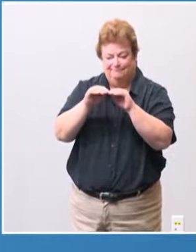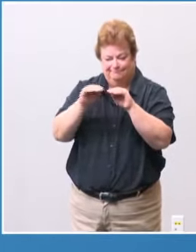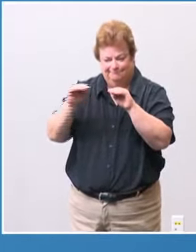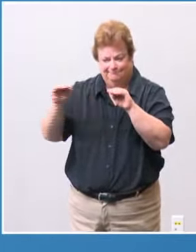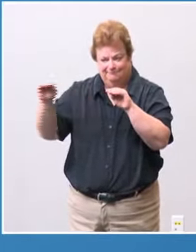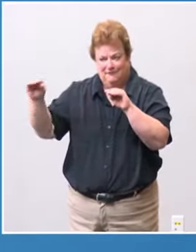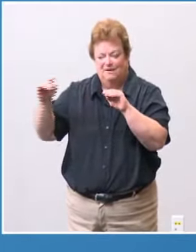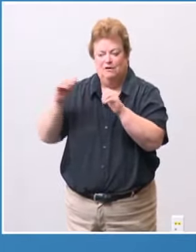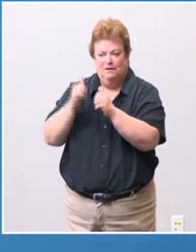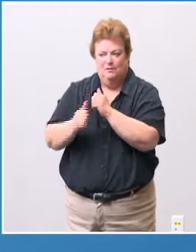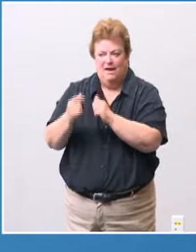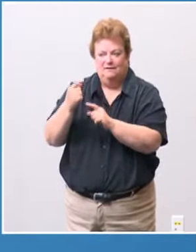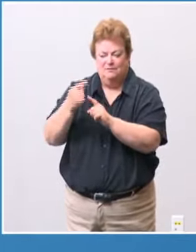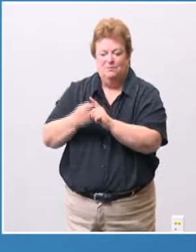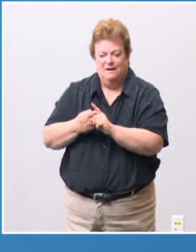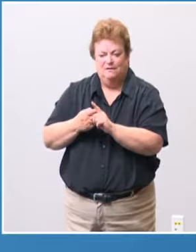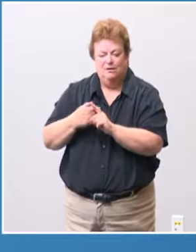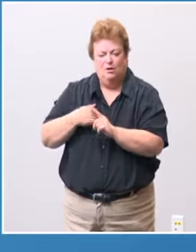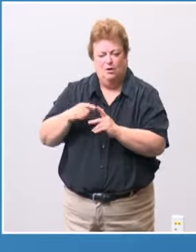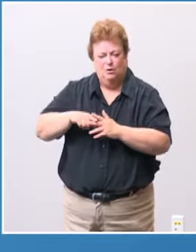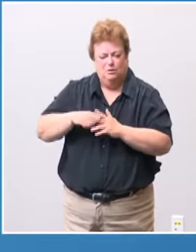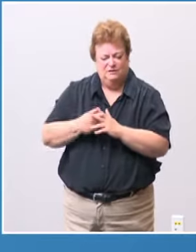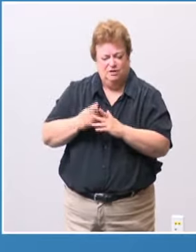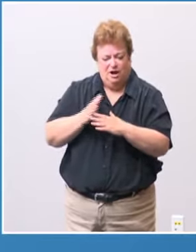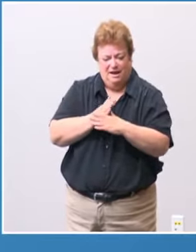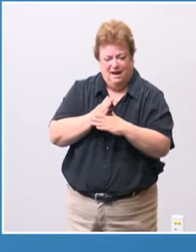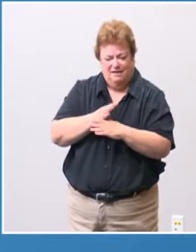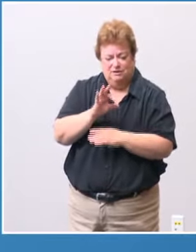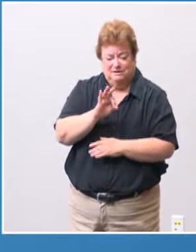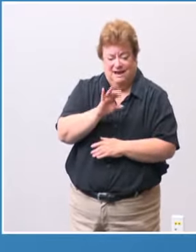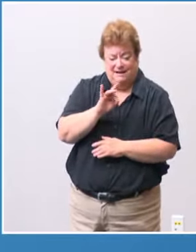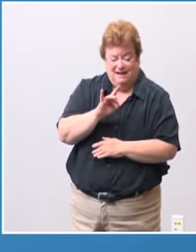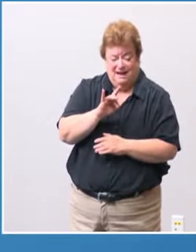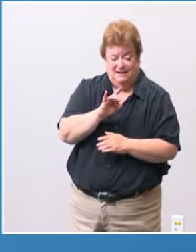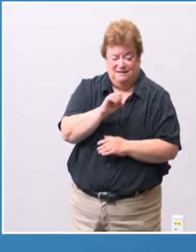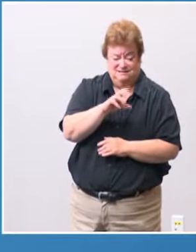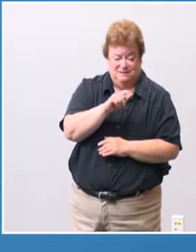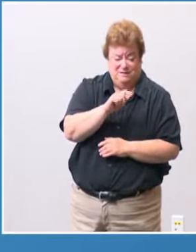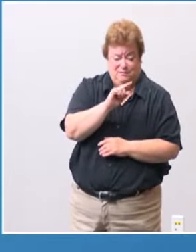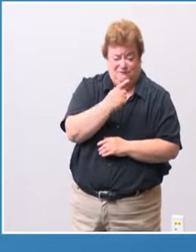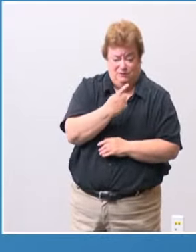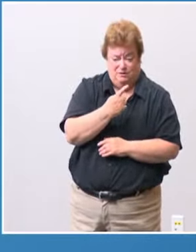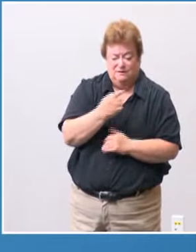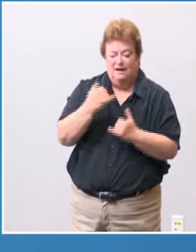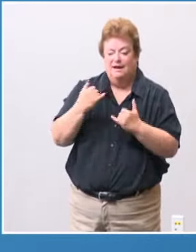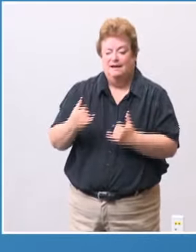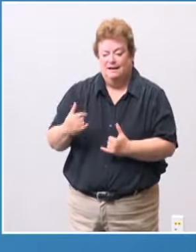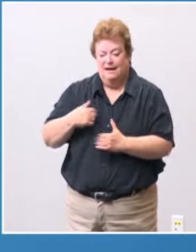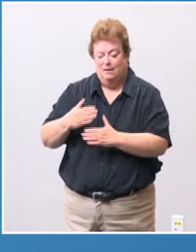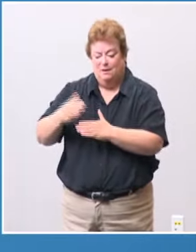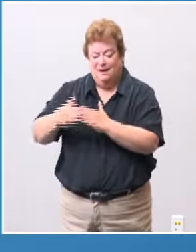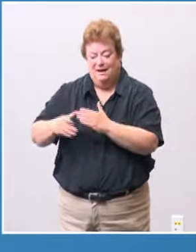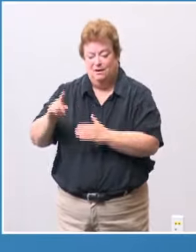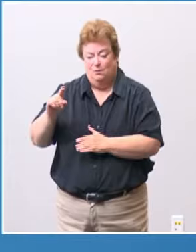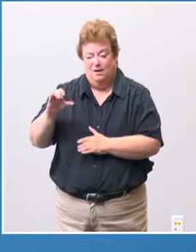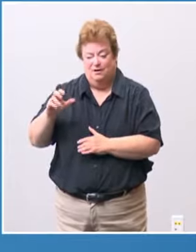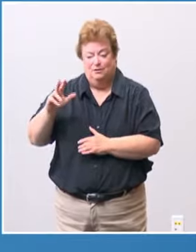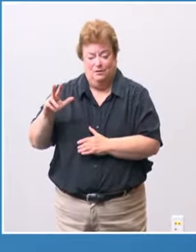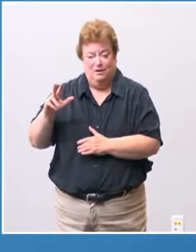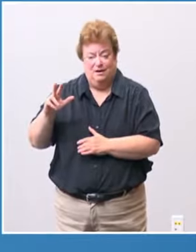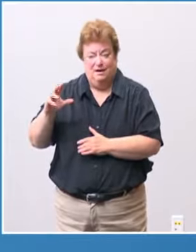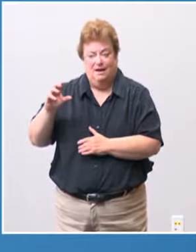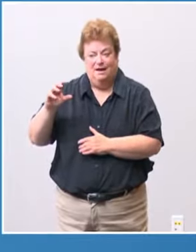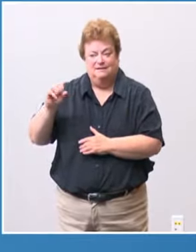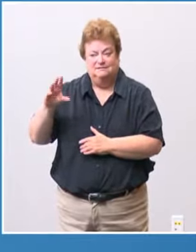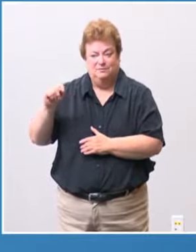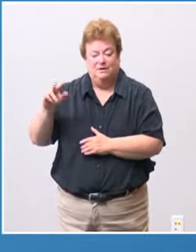the past month. We started at an average of 98 on September 1st and ended at 103 on the